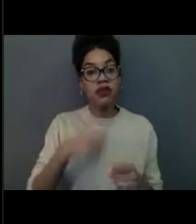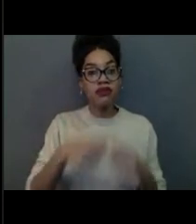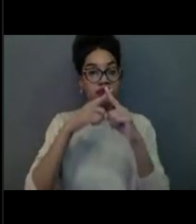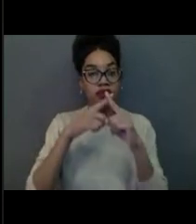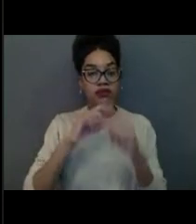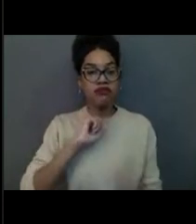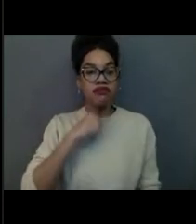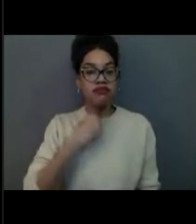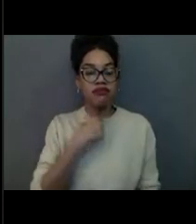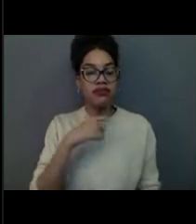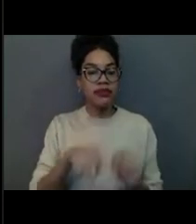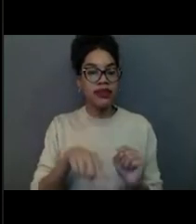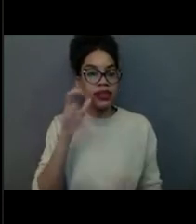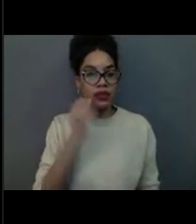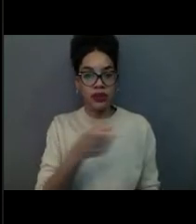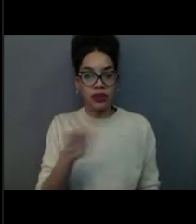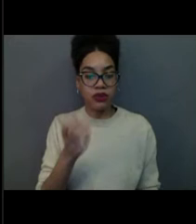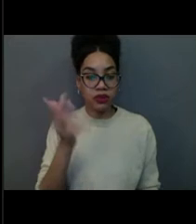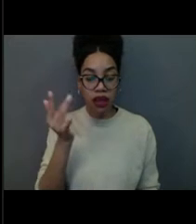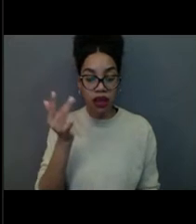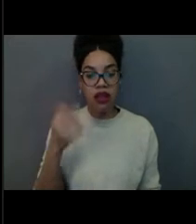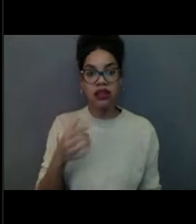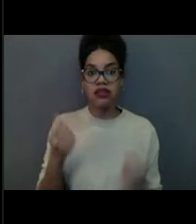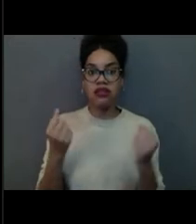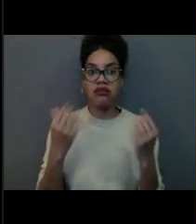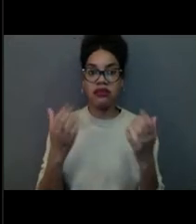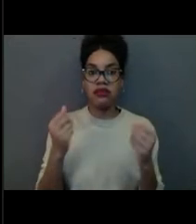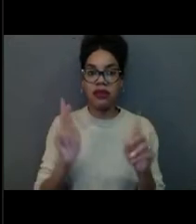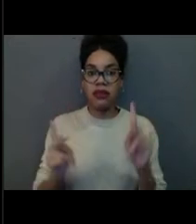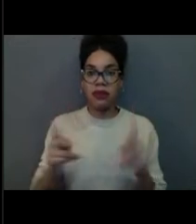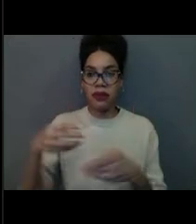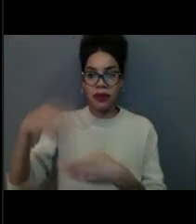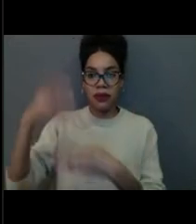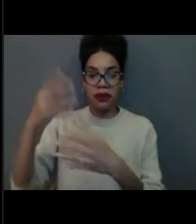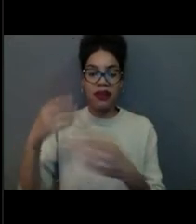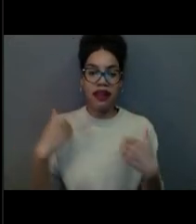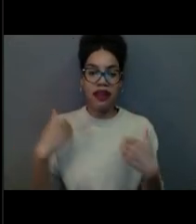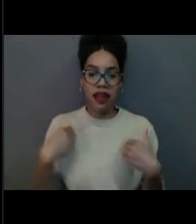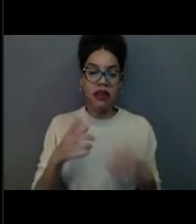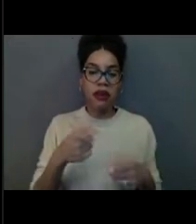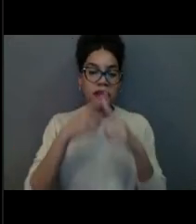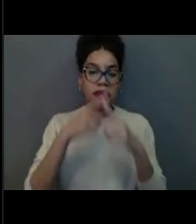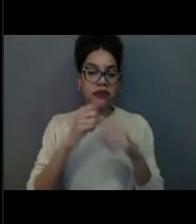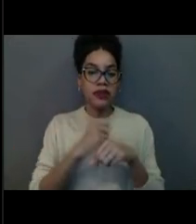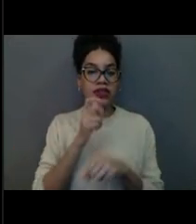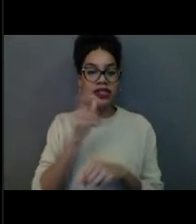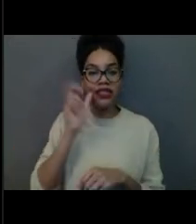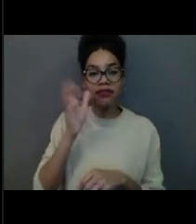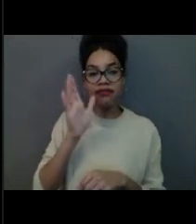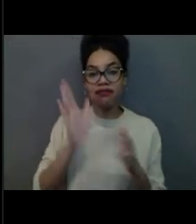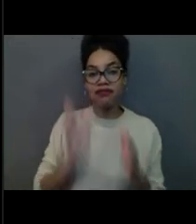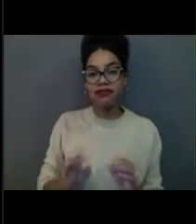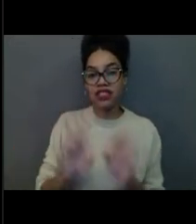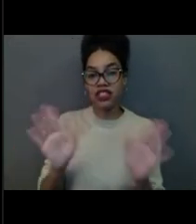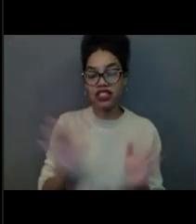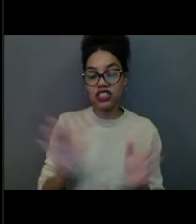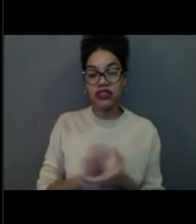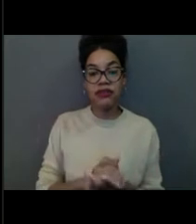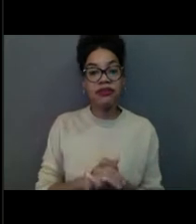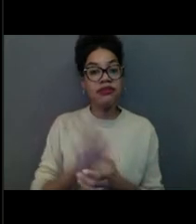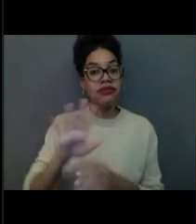everyone can hear our speaker. However, the box where you told me where you're from is a great place to write questions. Please let us know if you're a